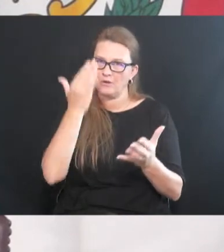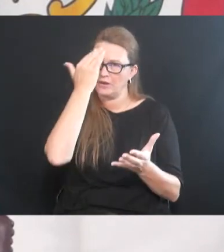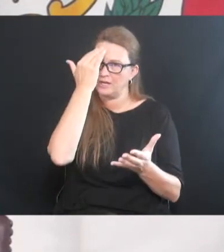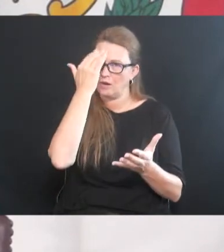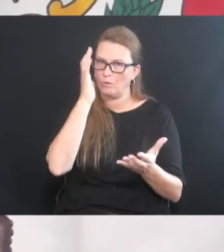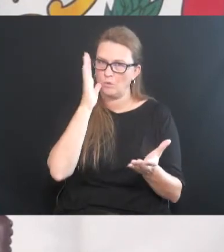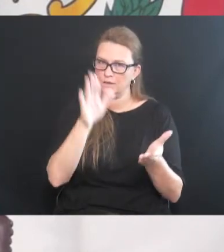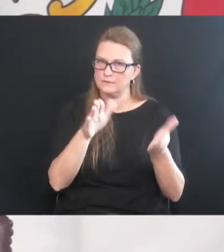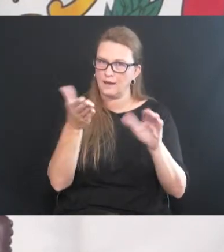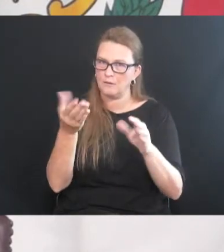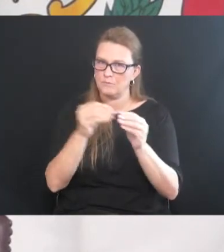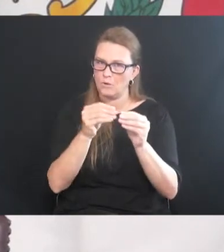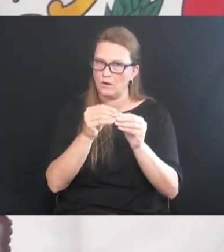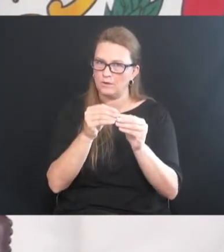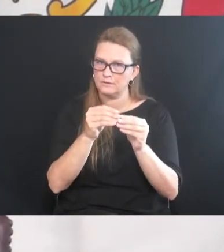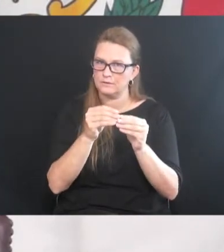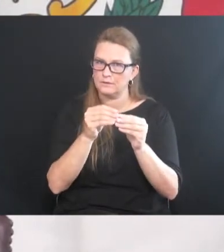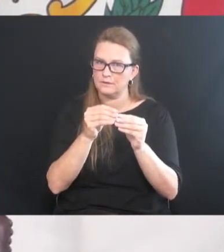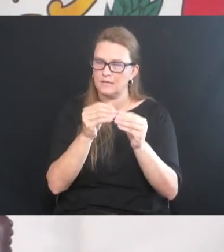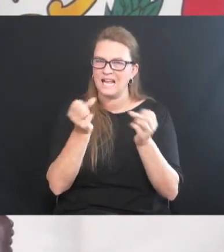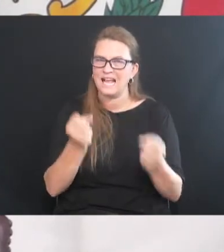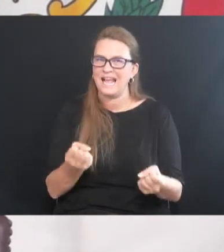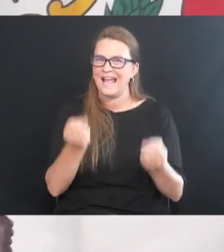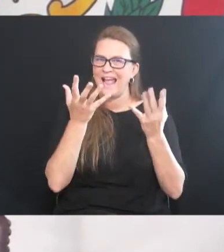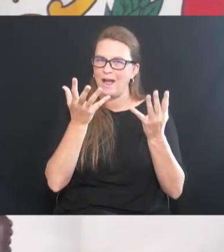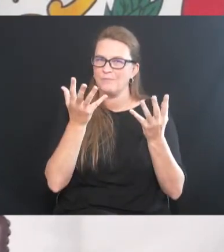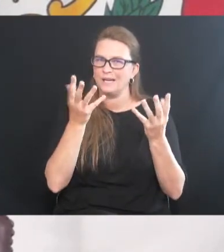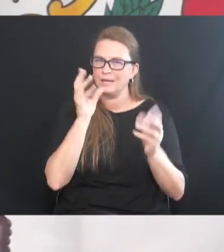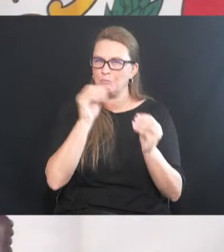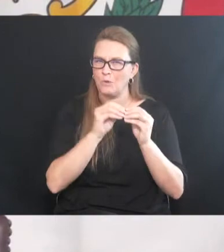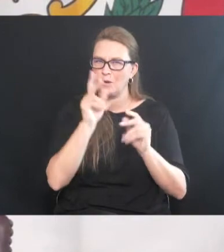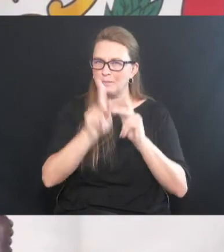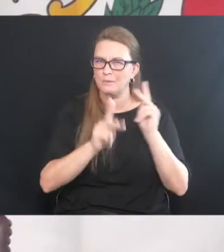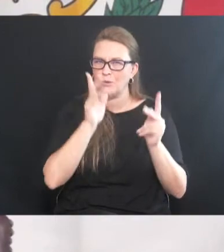more. How many more are we going to lose?